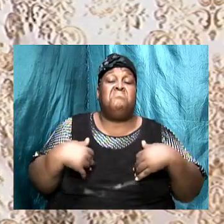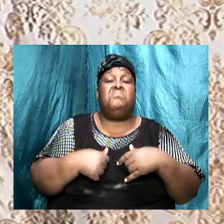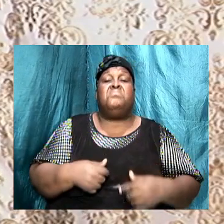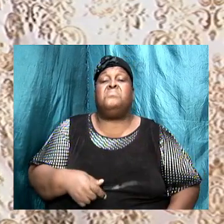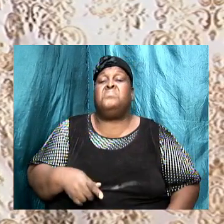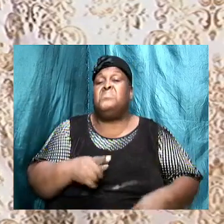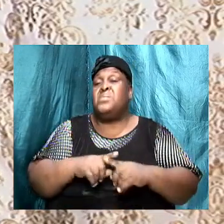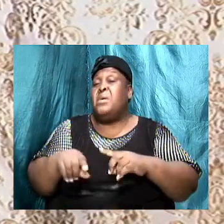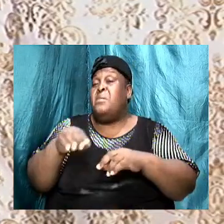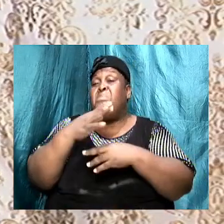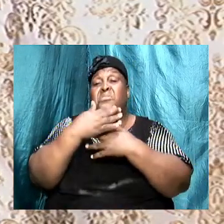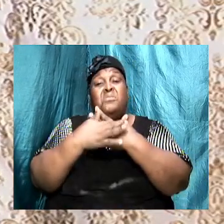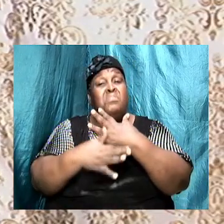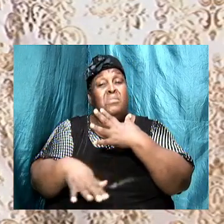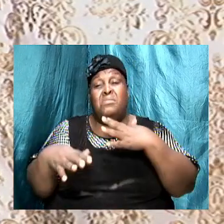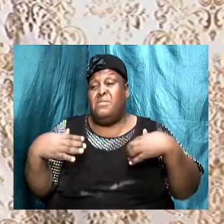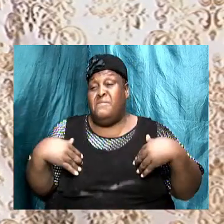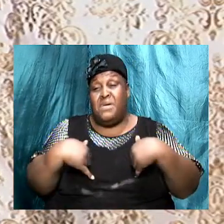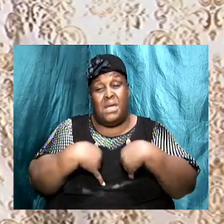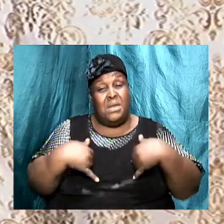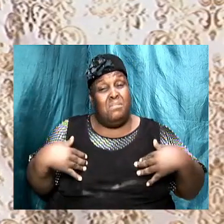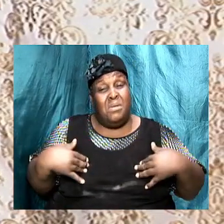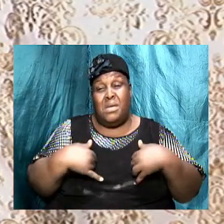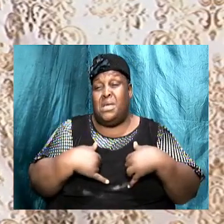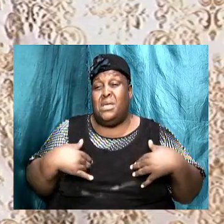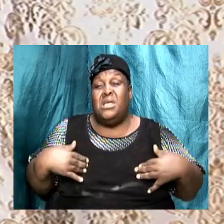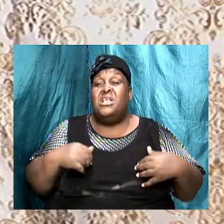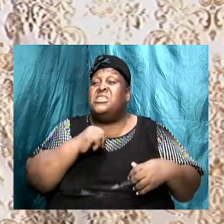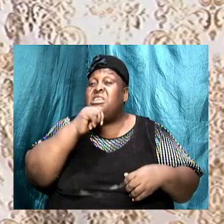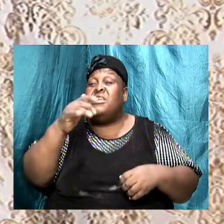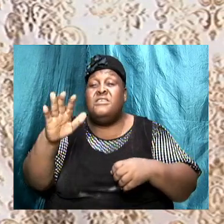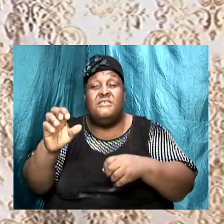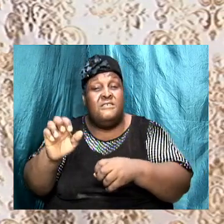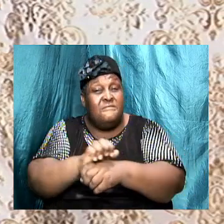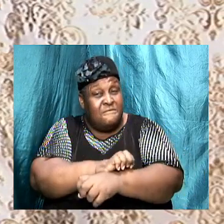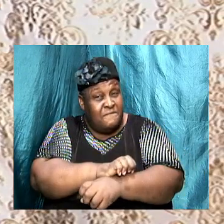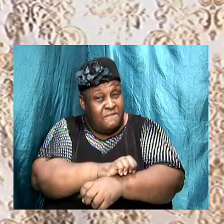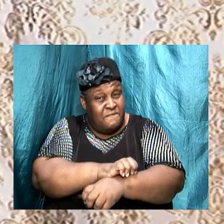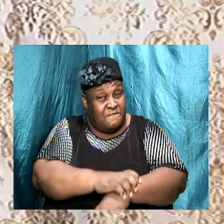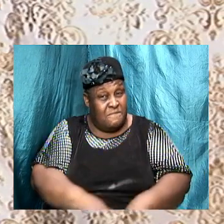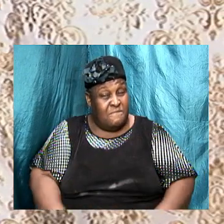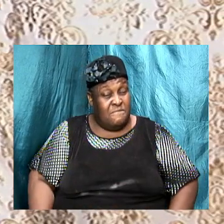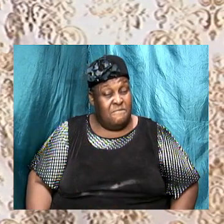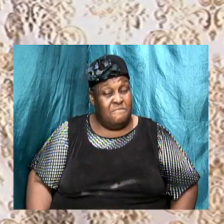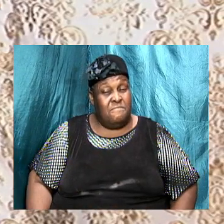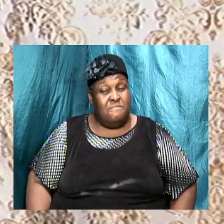But the blood of animals were not sufficient.